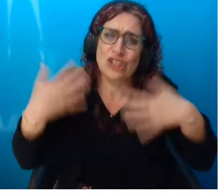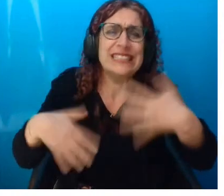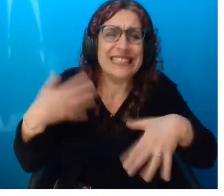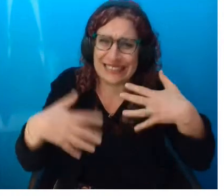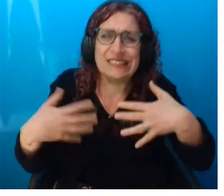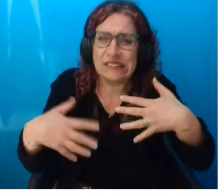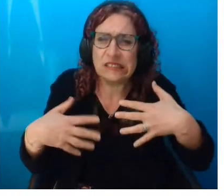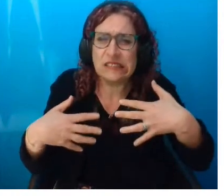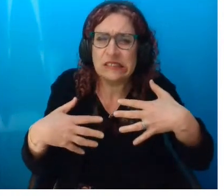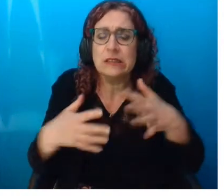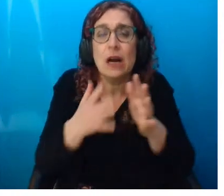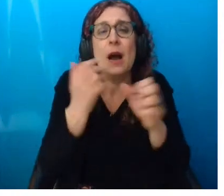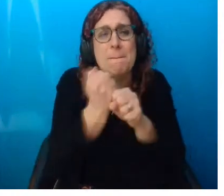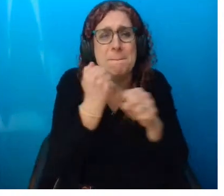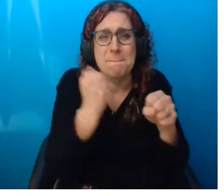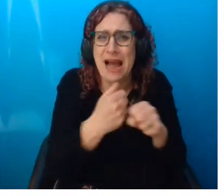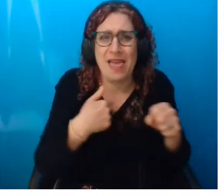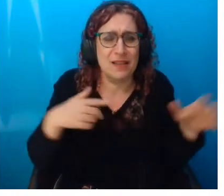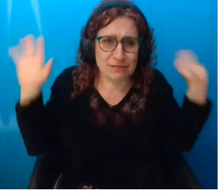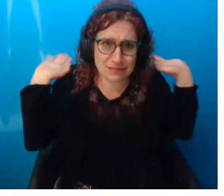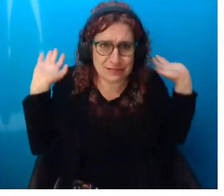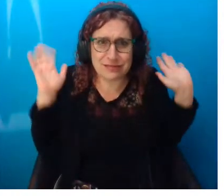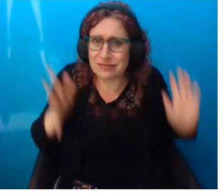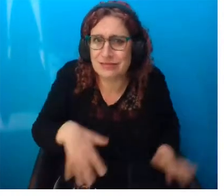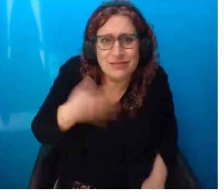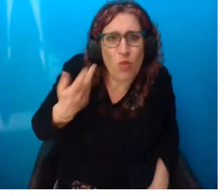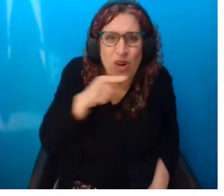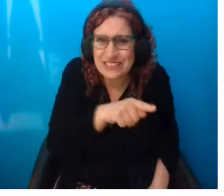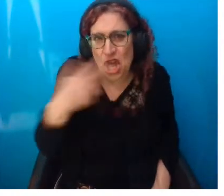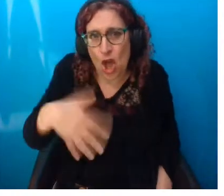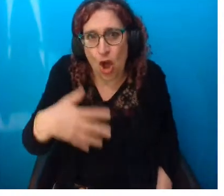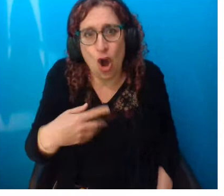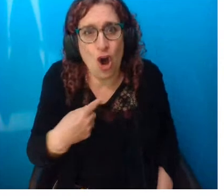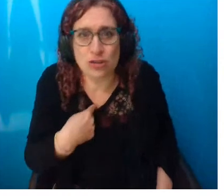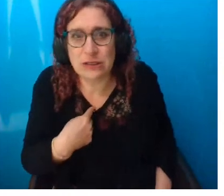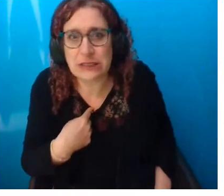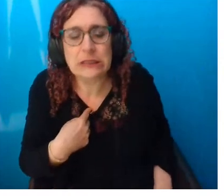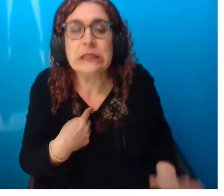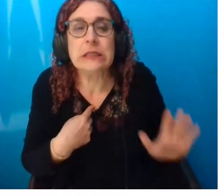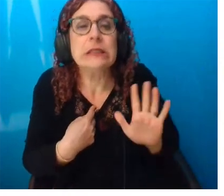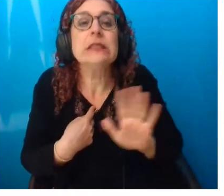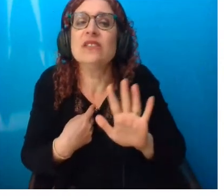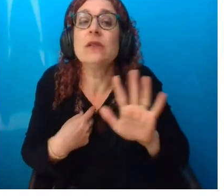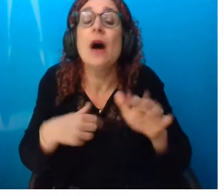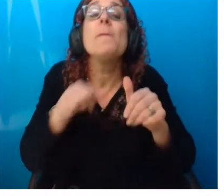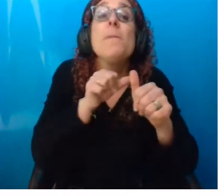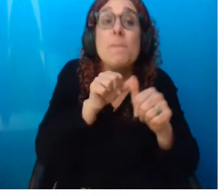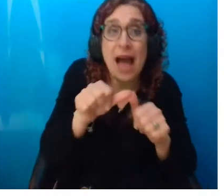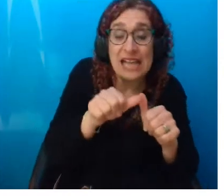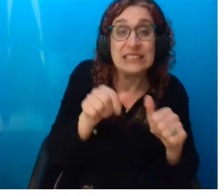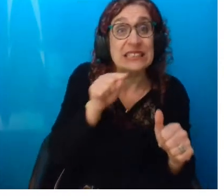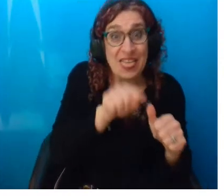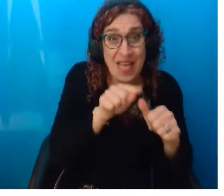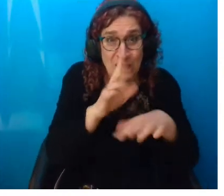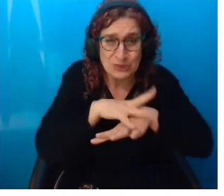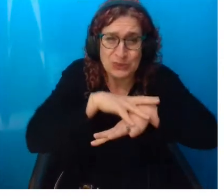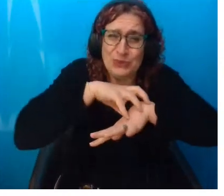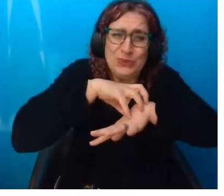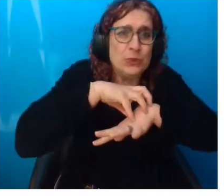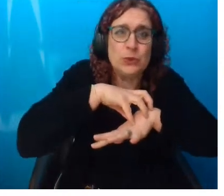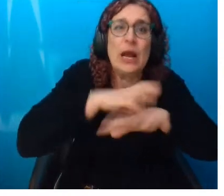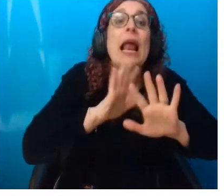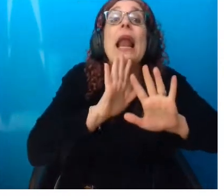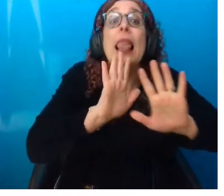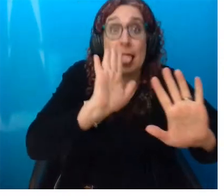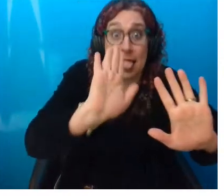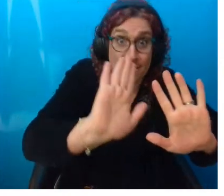tends to make individuals not want to use it again. So if they switch to the topical steroid for a few days